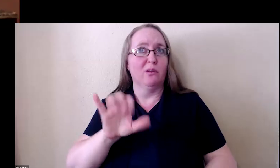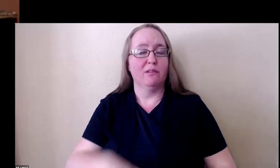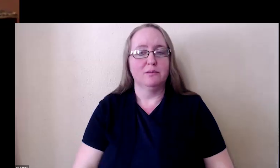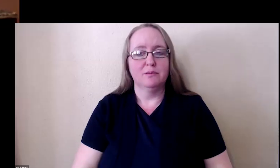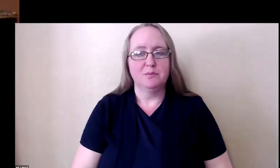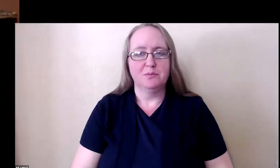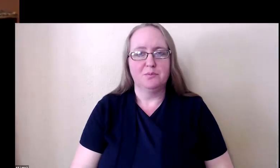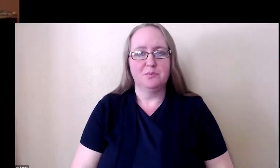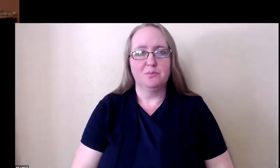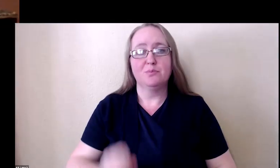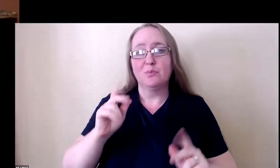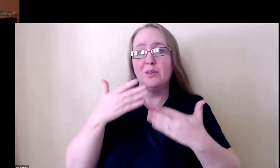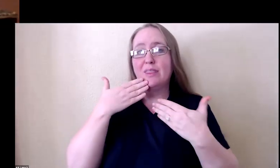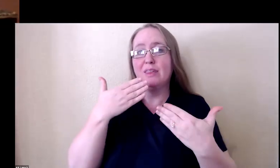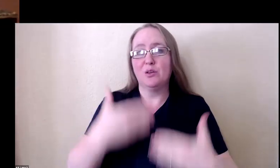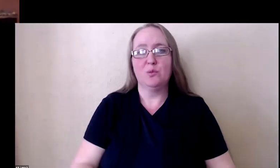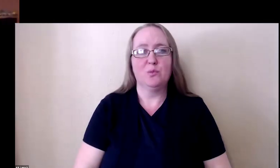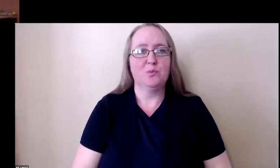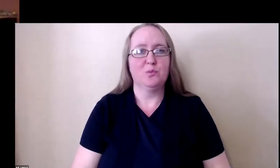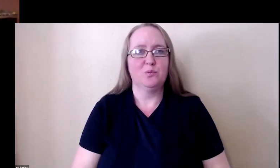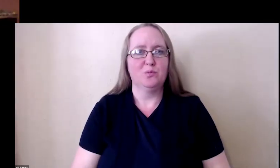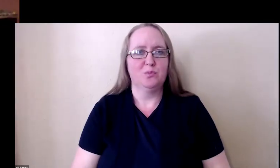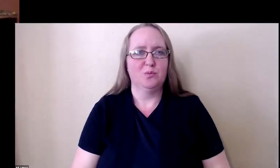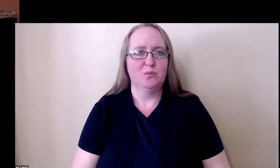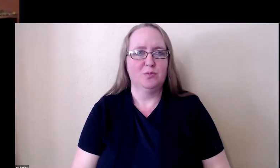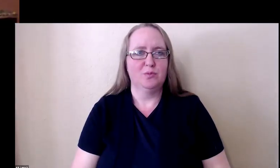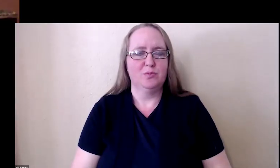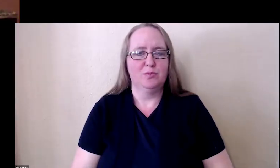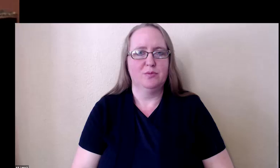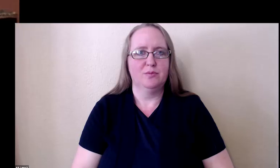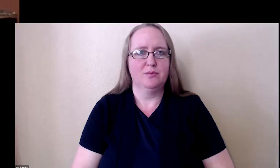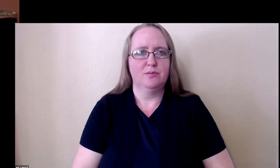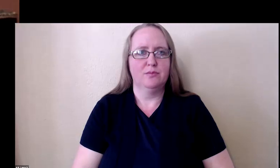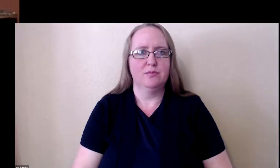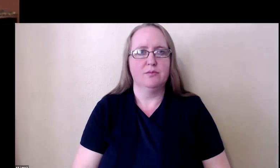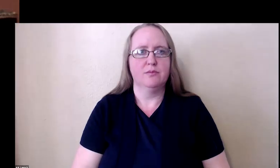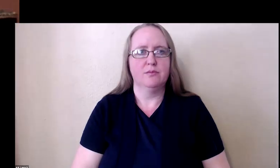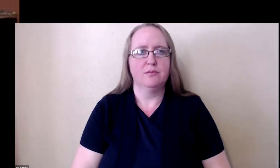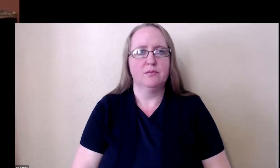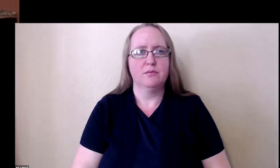Thank you. Thank you. Thank you.